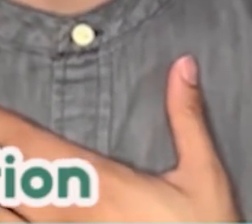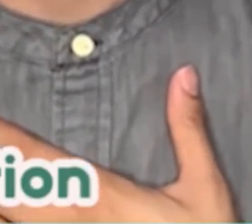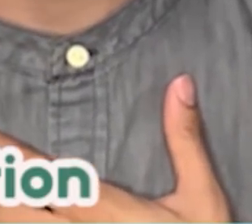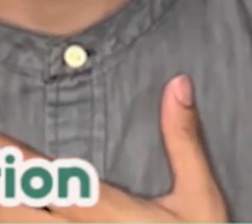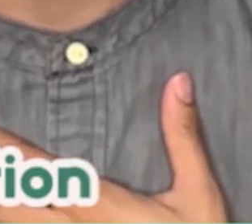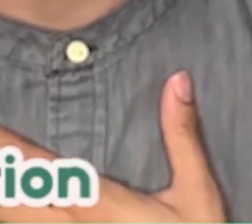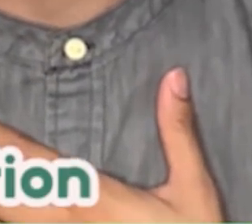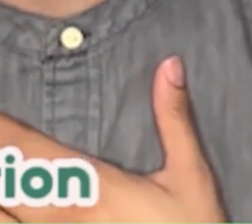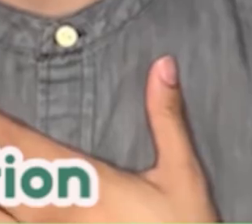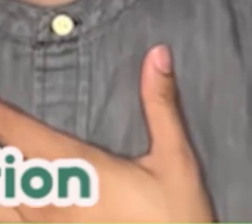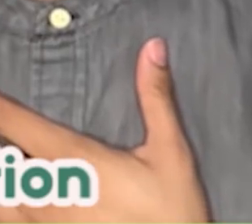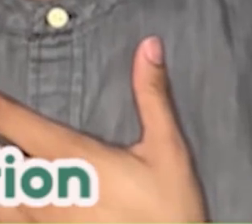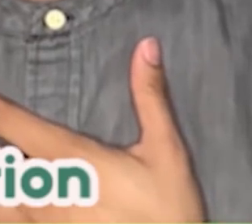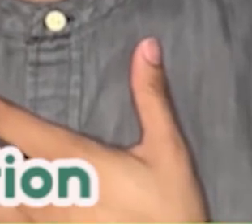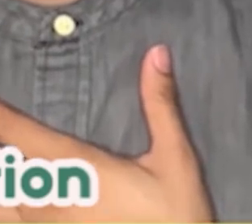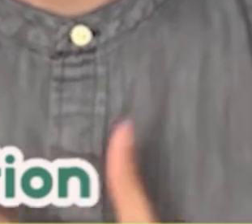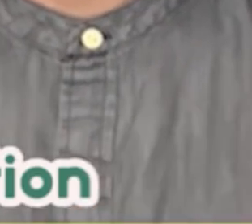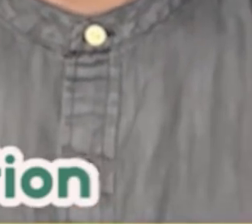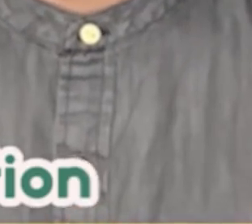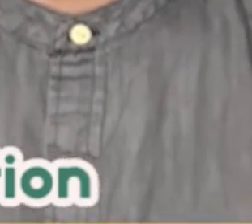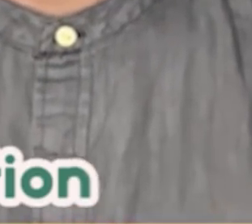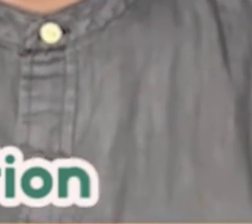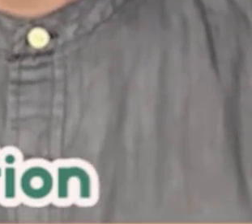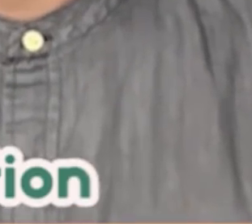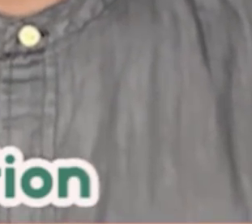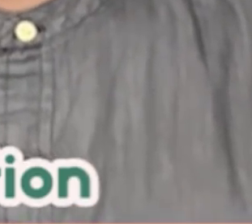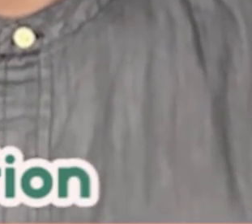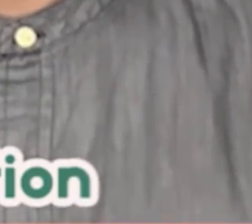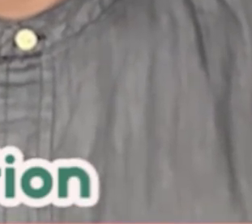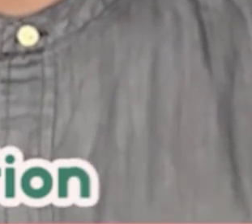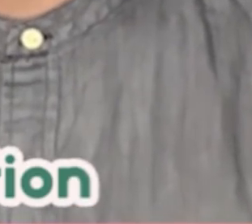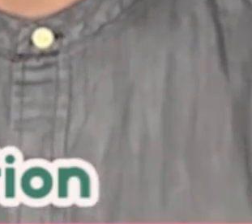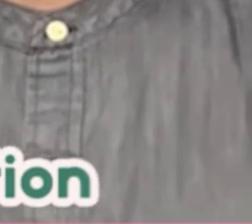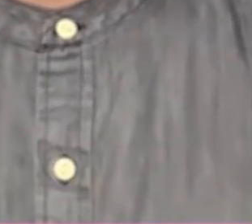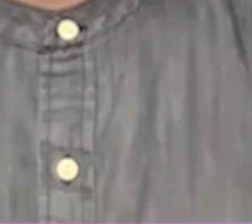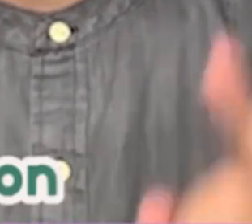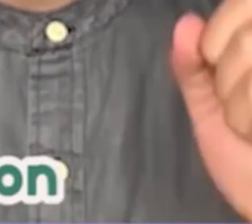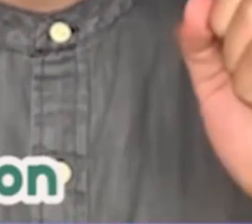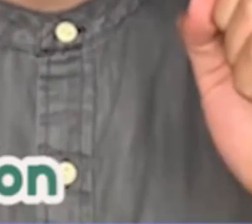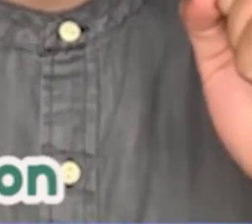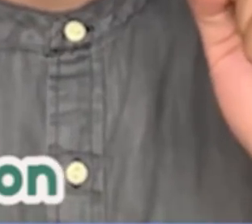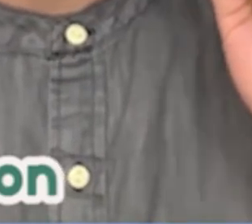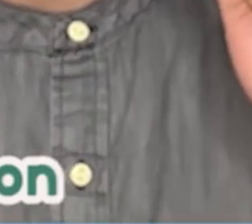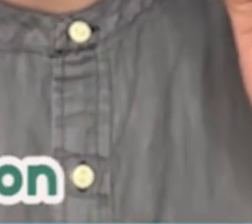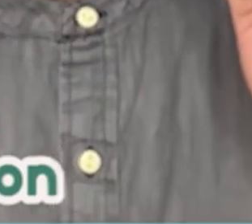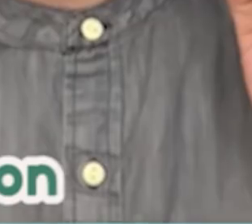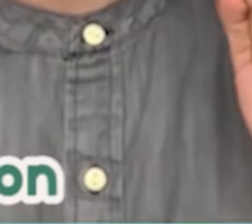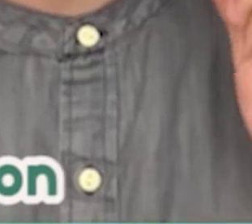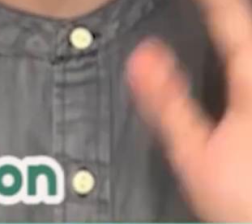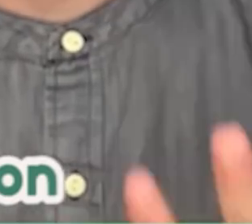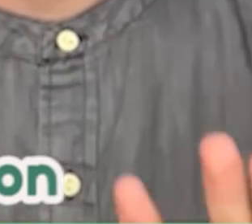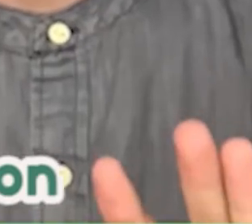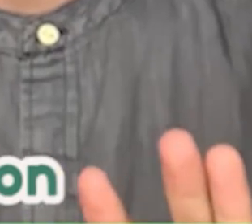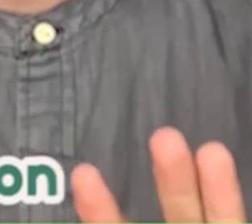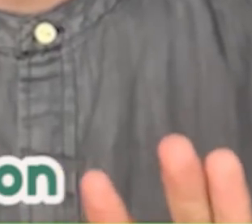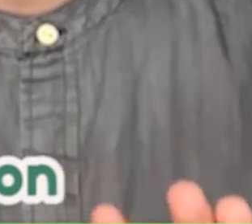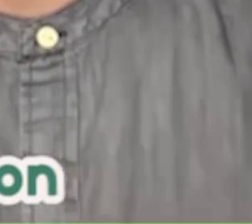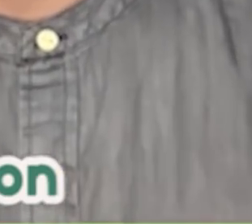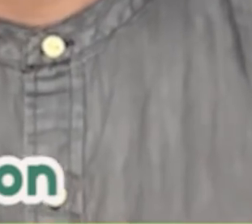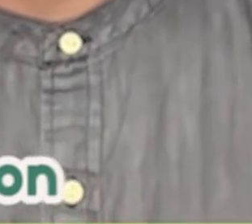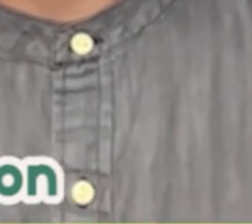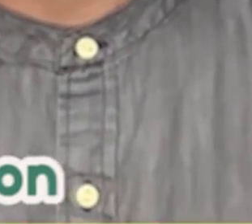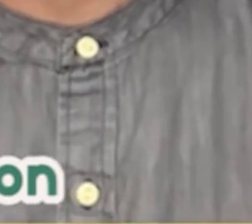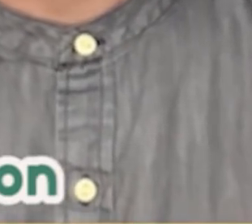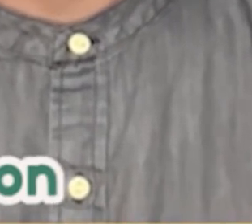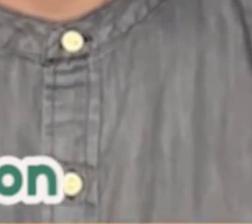forget our true home and destination. The holy city promised to